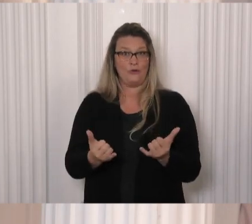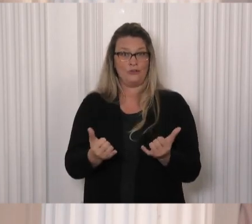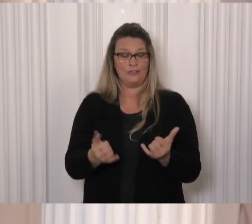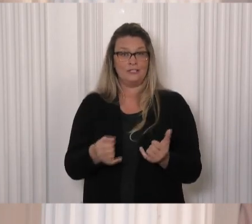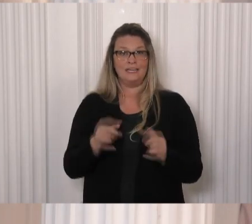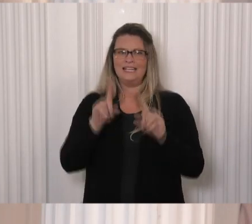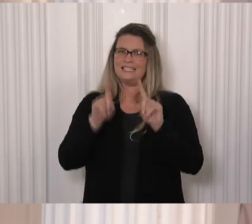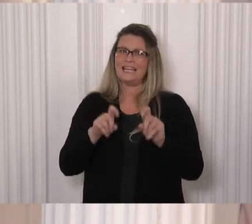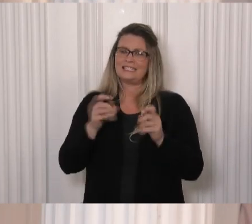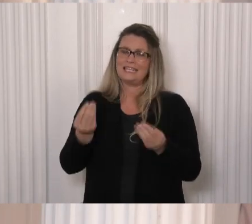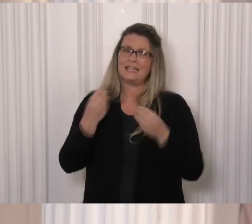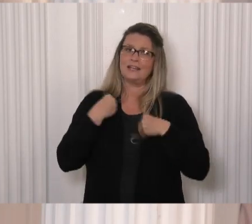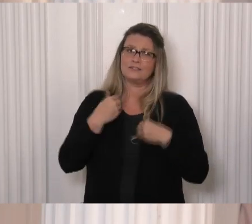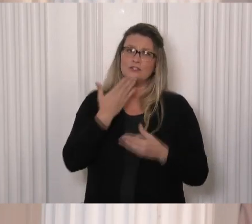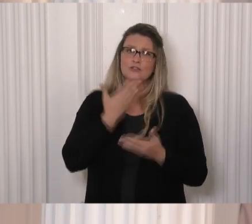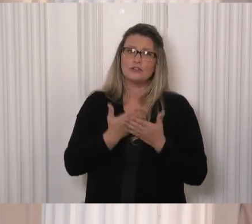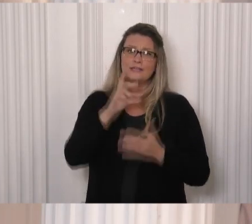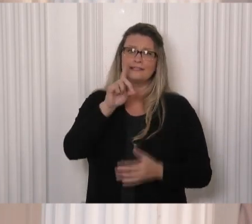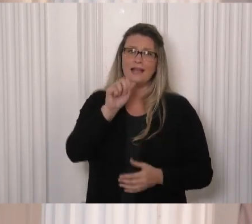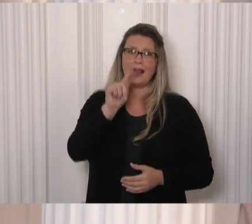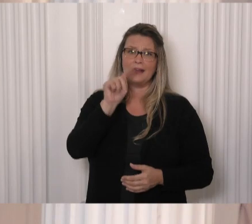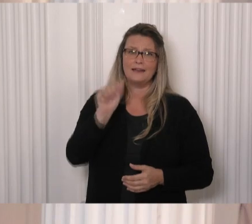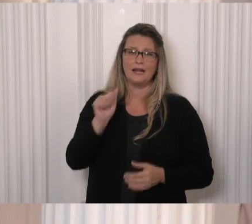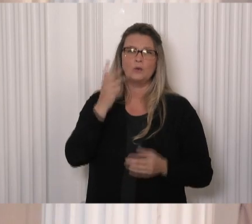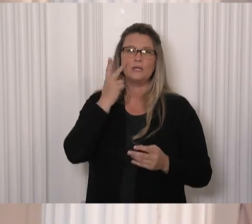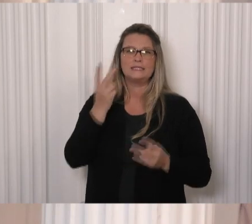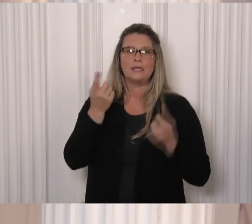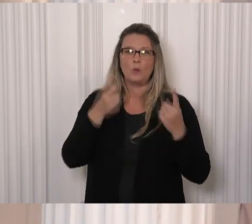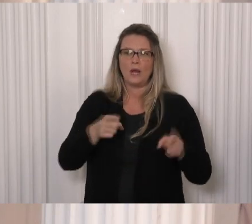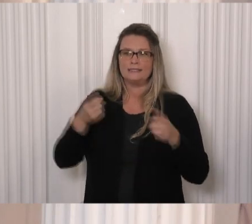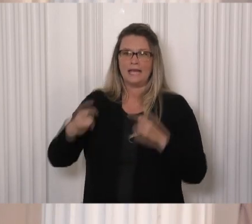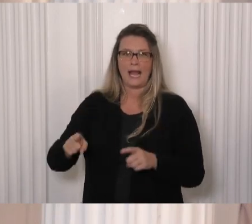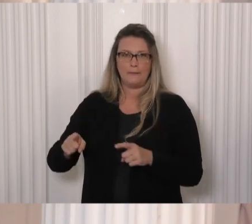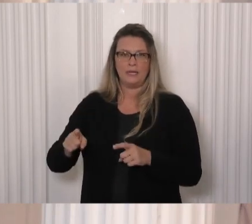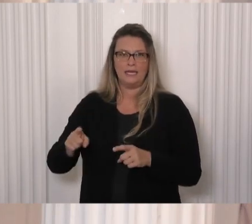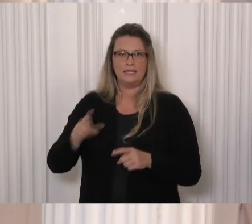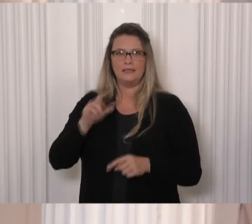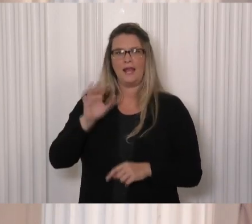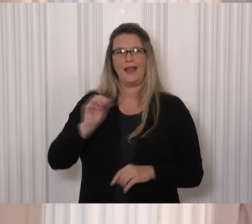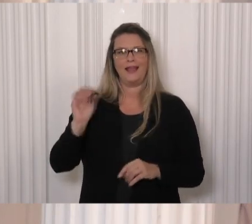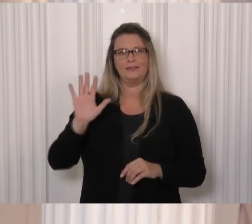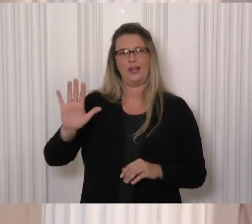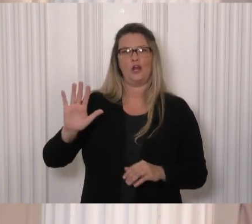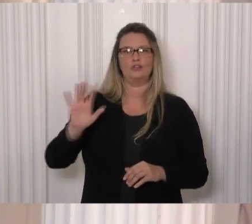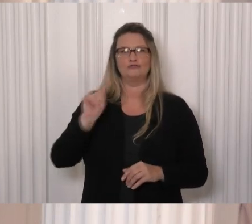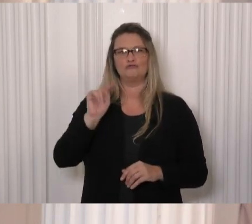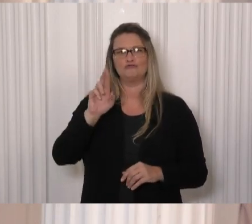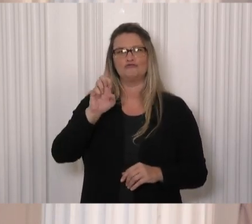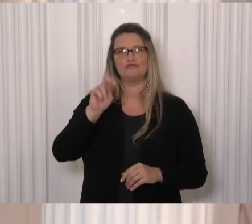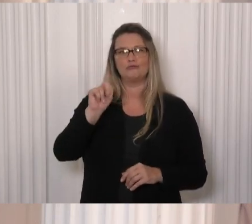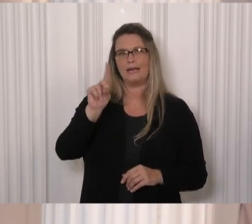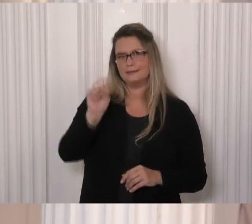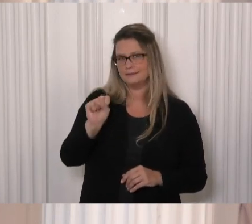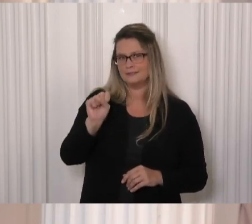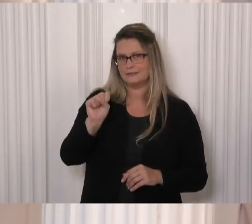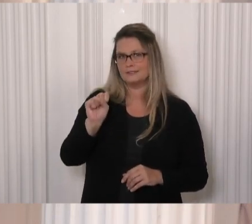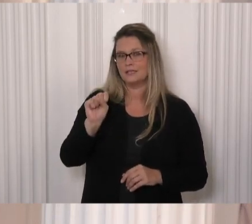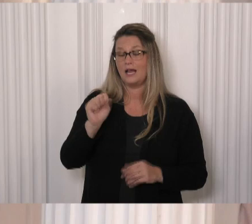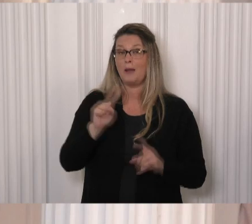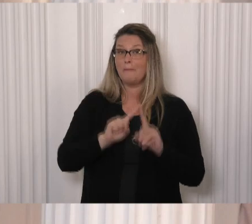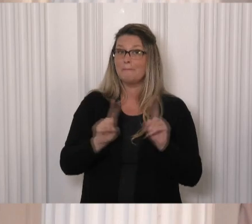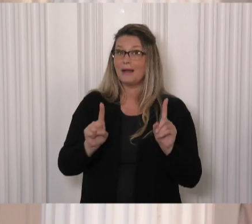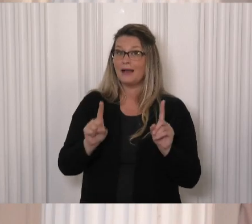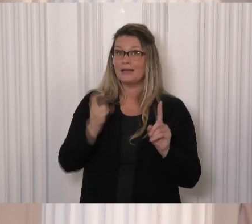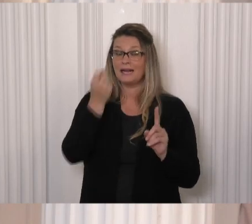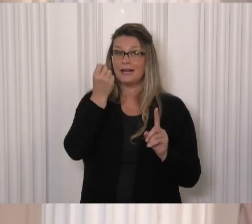data that we can begin to see the trends that occur. We will continue to expand that testing. But again, think about